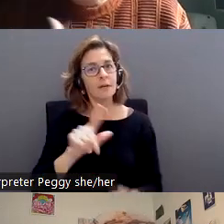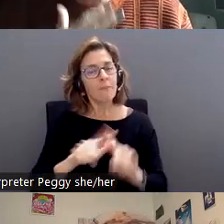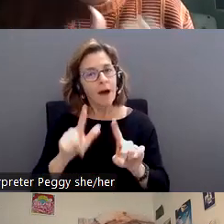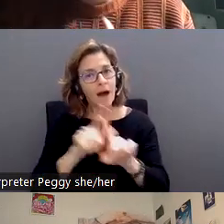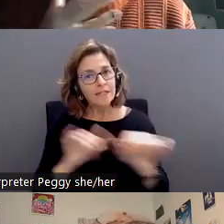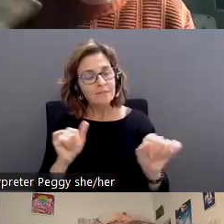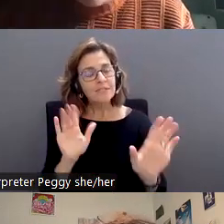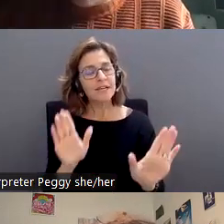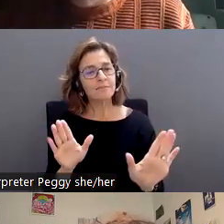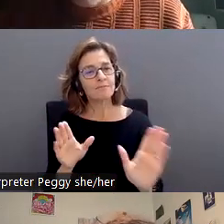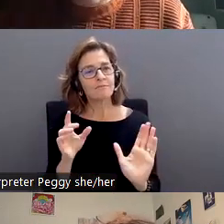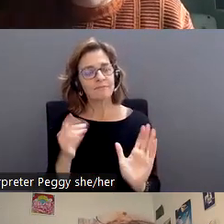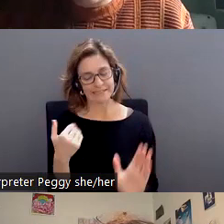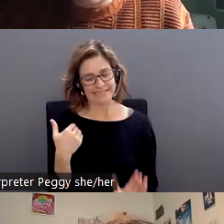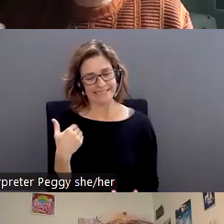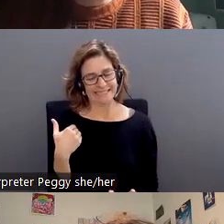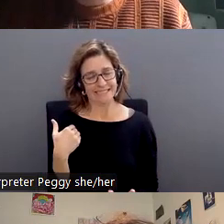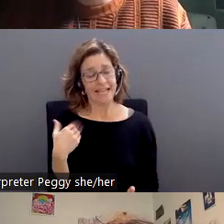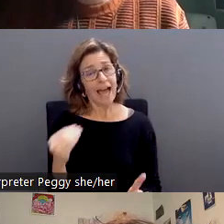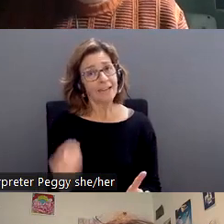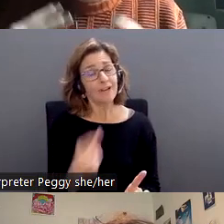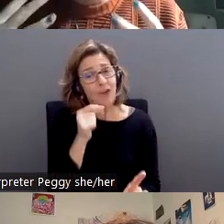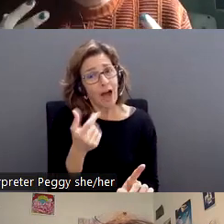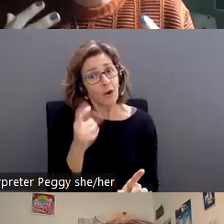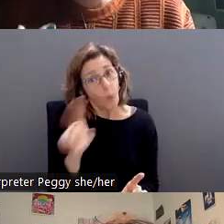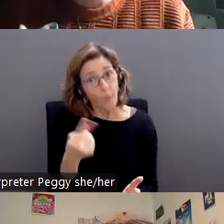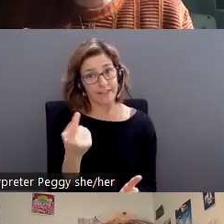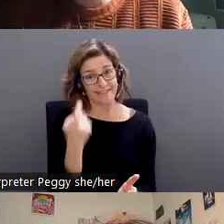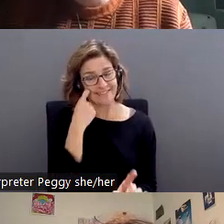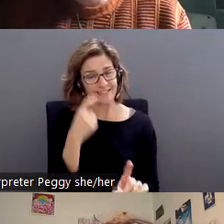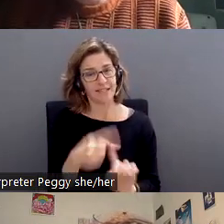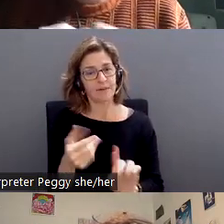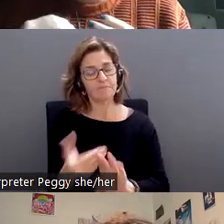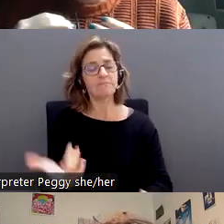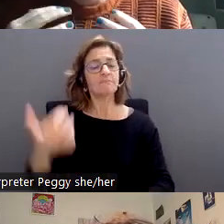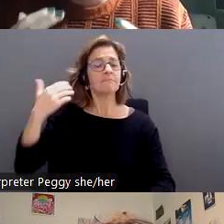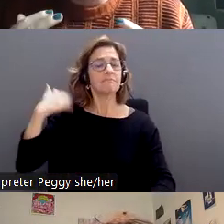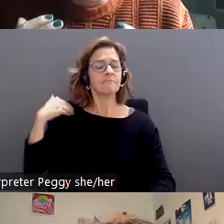more recently, but also there's been long critiques about how we need to make